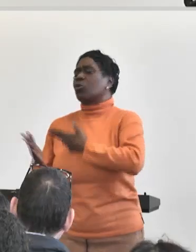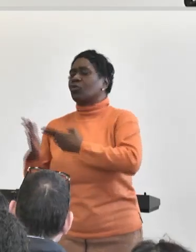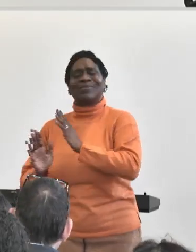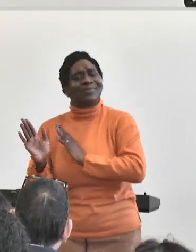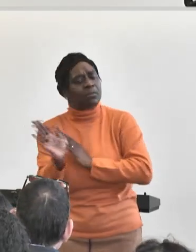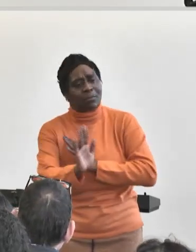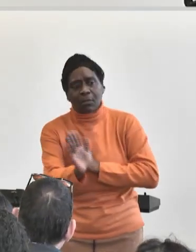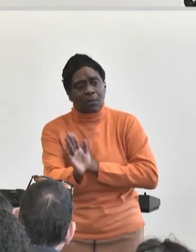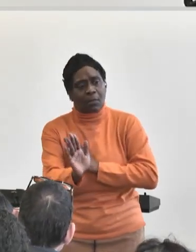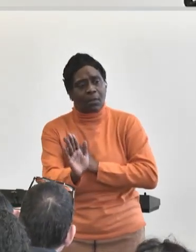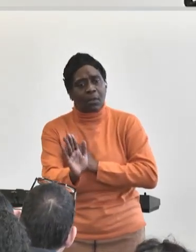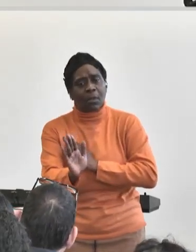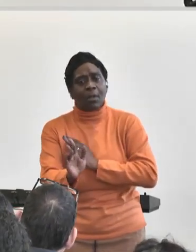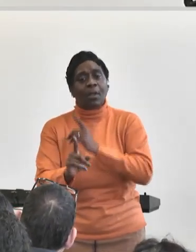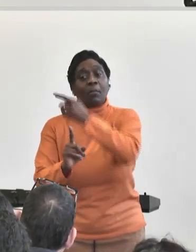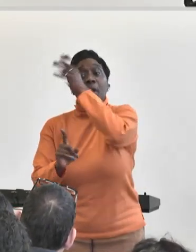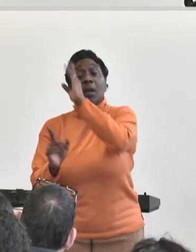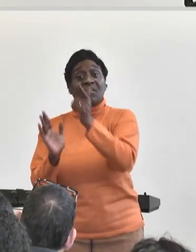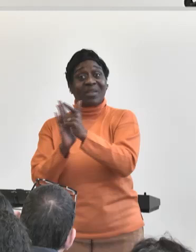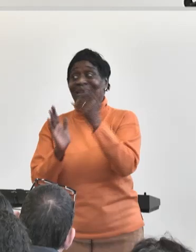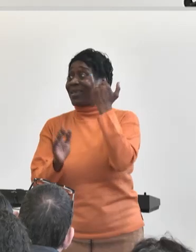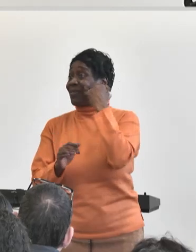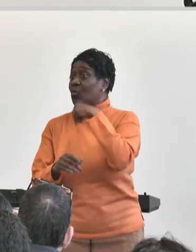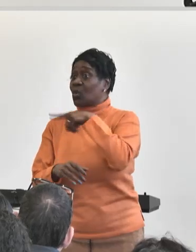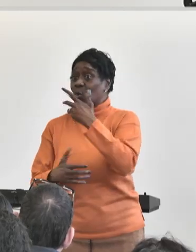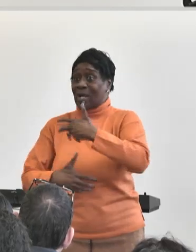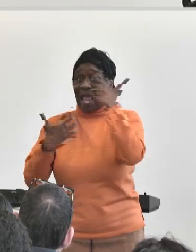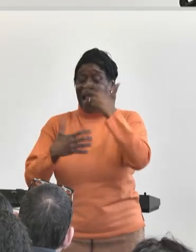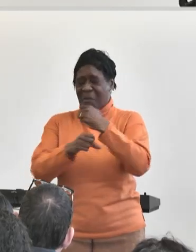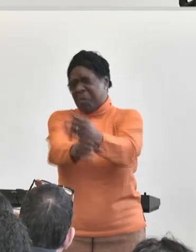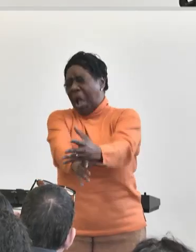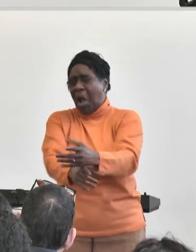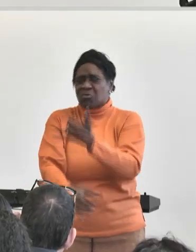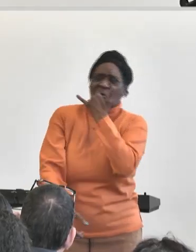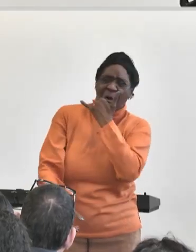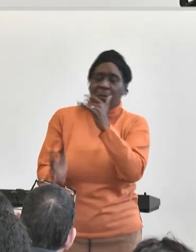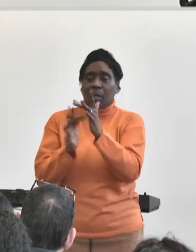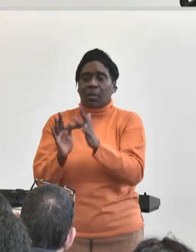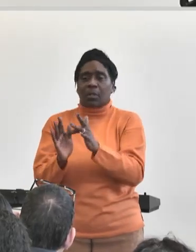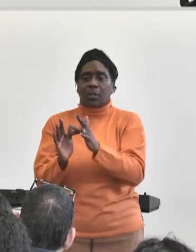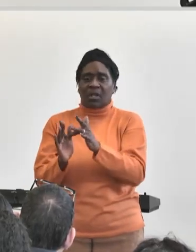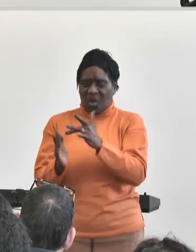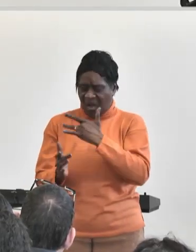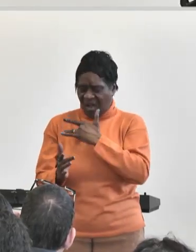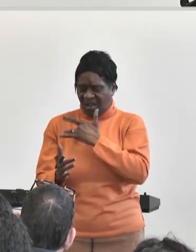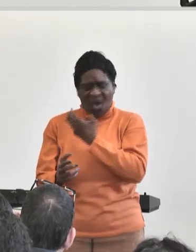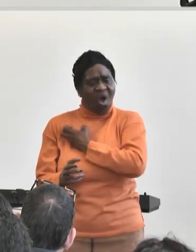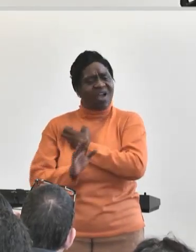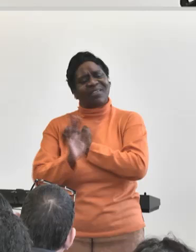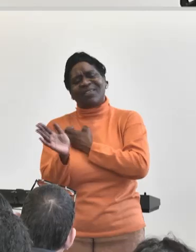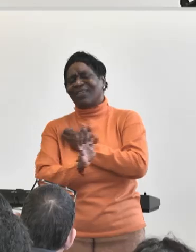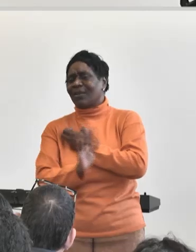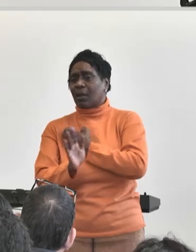nos disculpamos sobre la verdad. But God forbid if we ever do it in anger, pero Dios prohíbe que lo hagamos con with enojo, malice in our heart, con malicia en nuestro